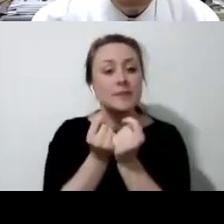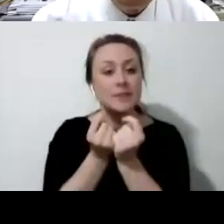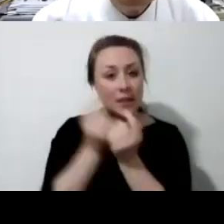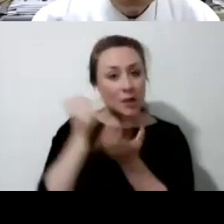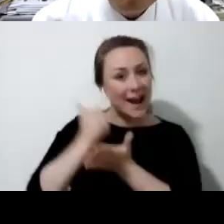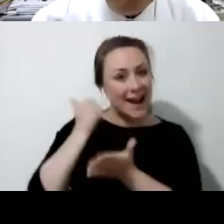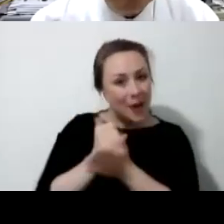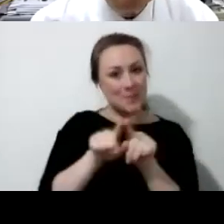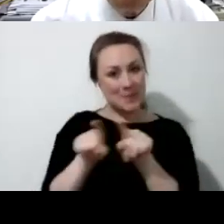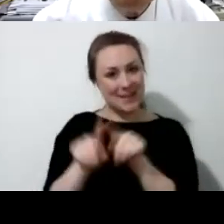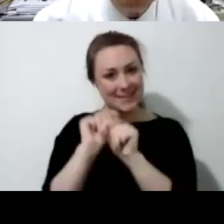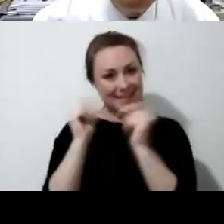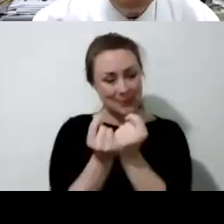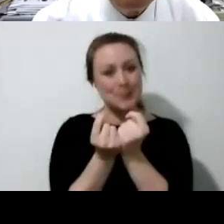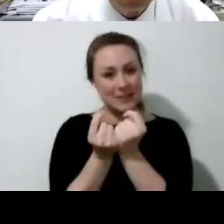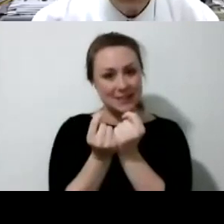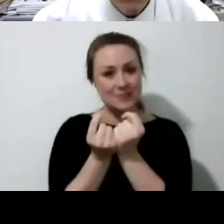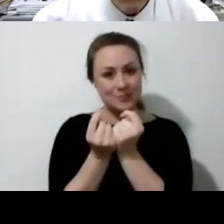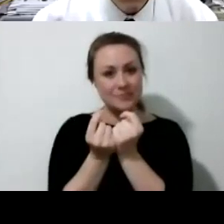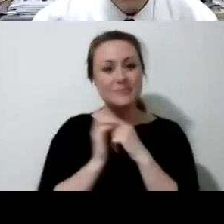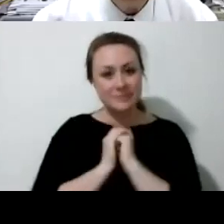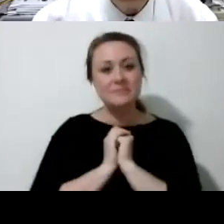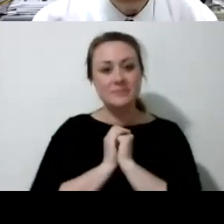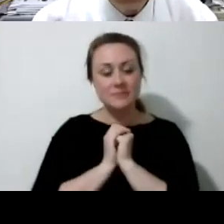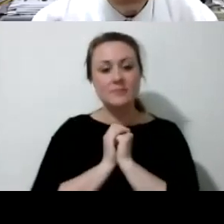as teams. And I think.